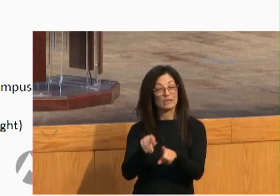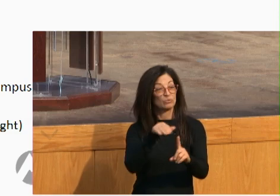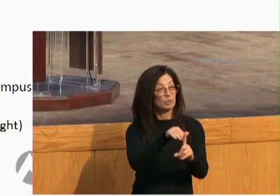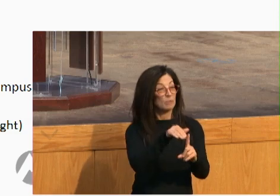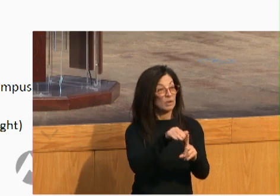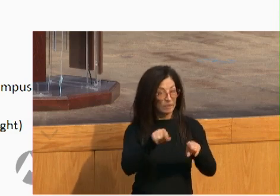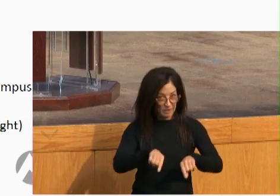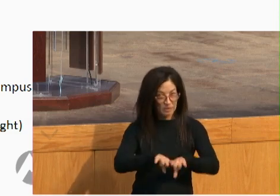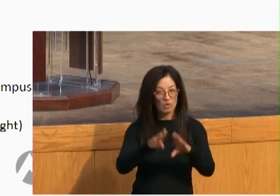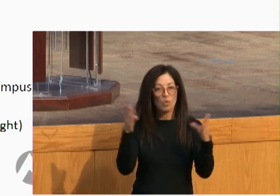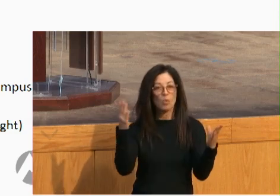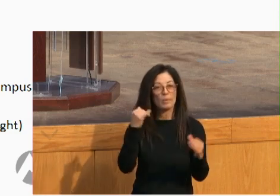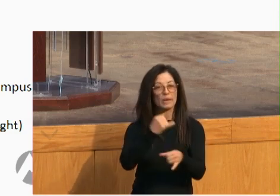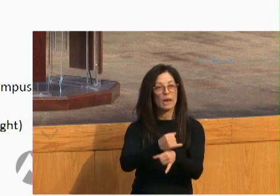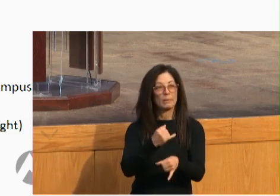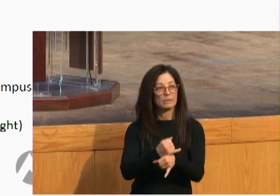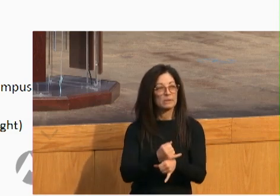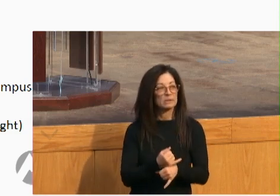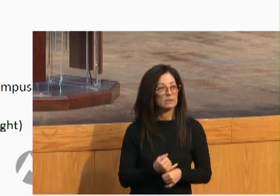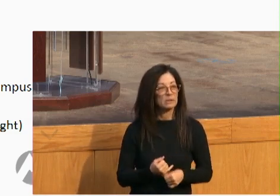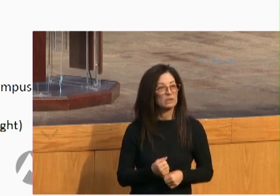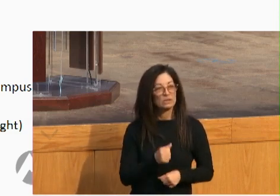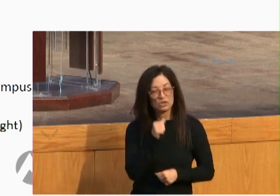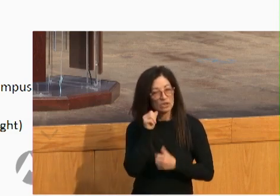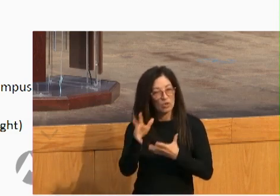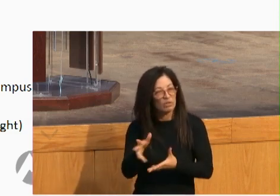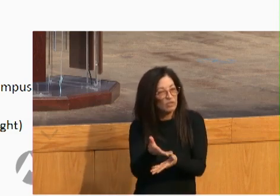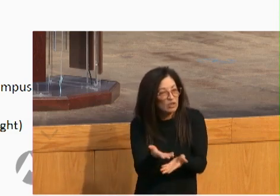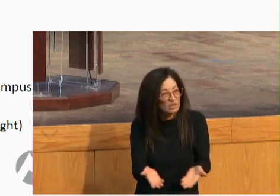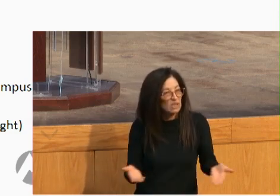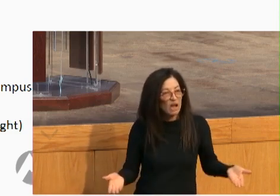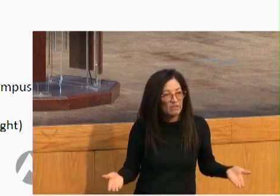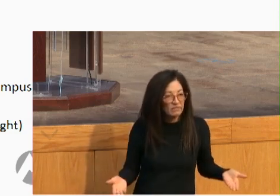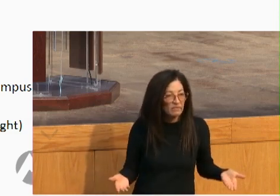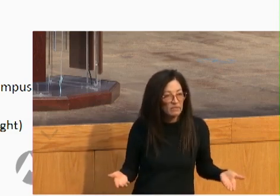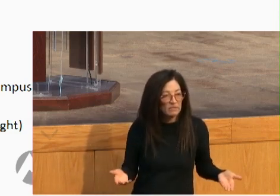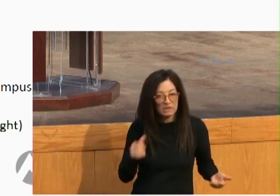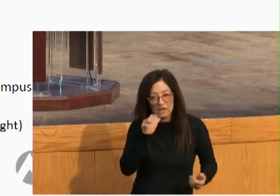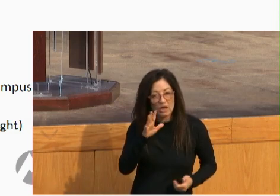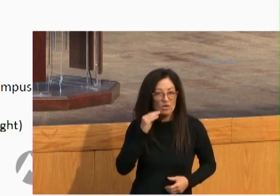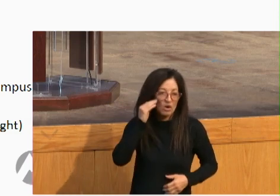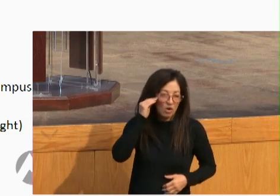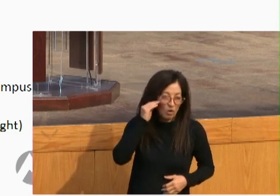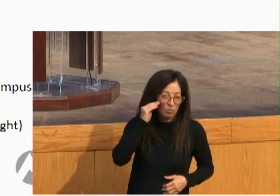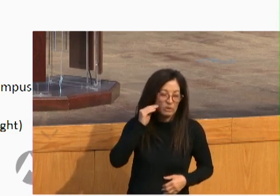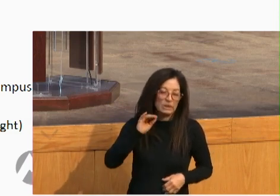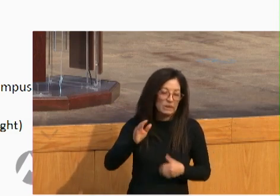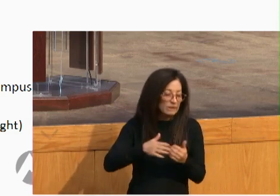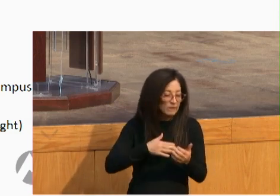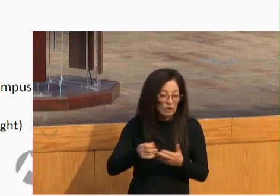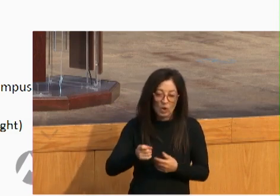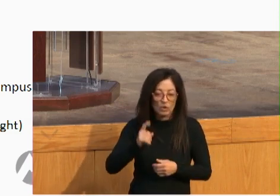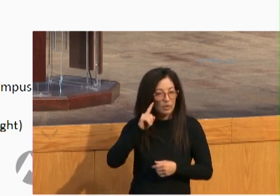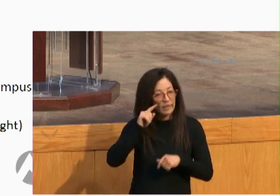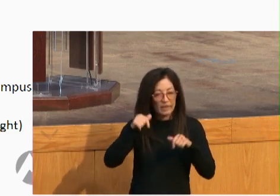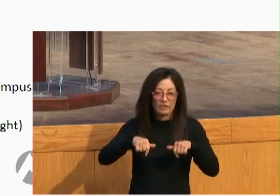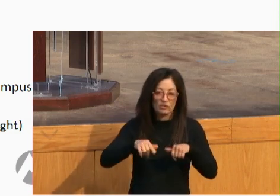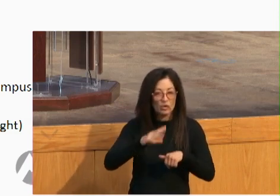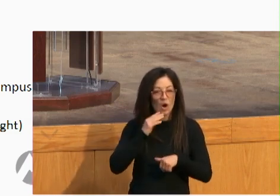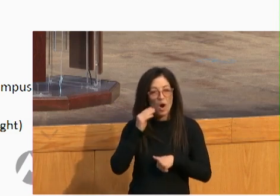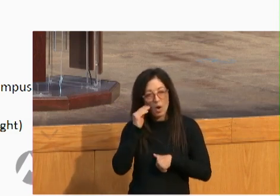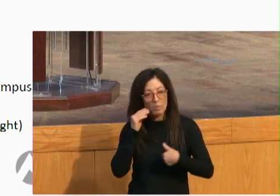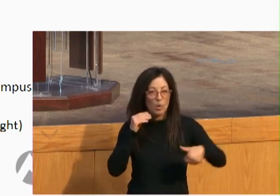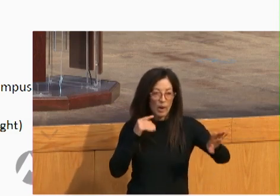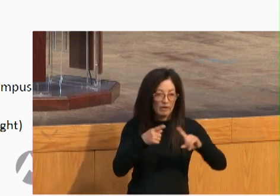open campus. Just don't leave your stuff. I mean, it's not your home as much as you'd like to think this is your home away from home.